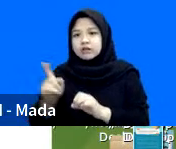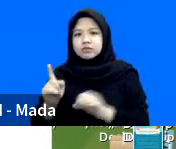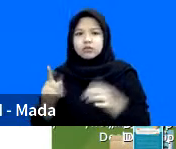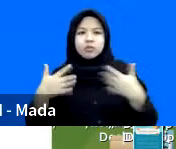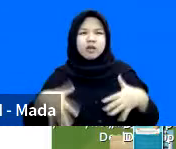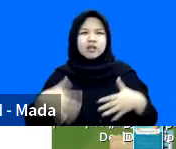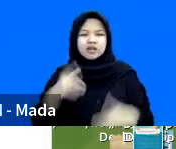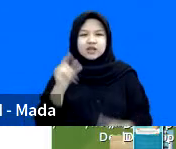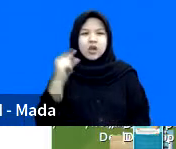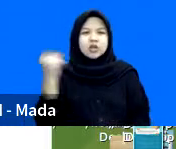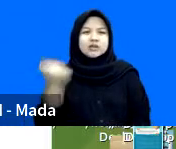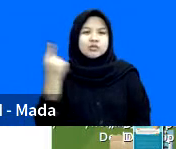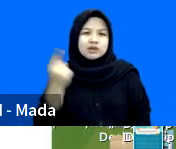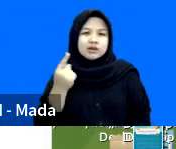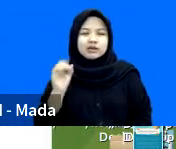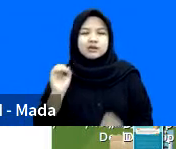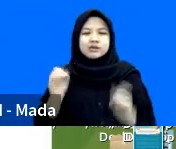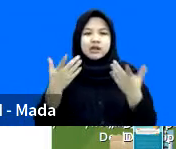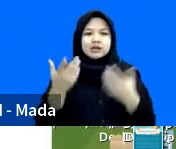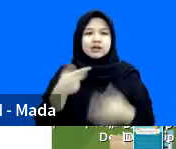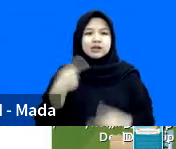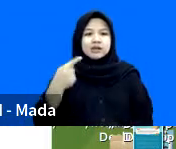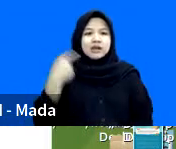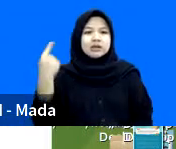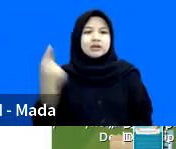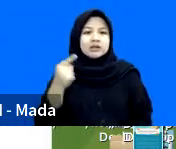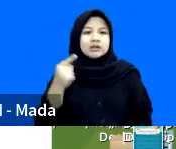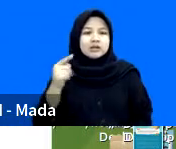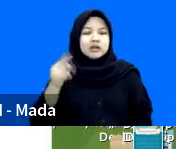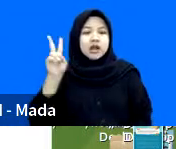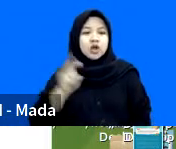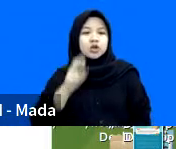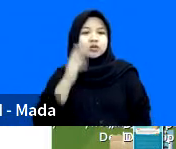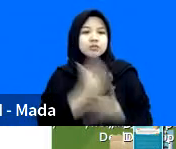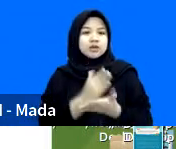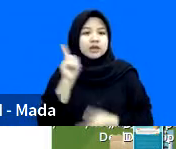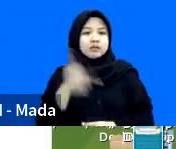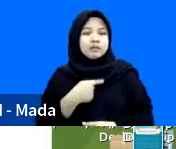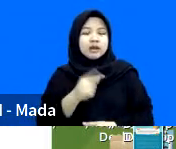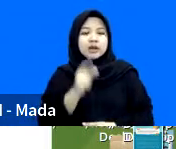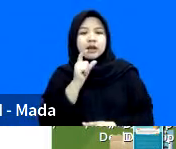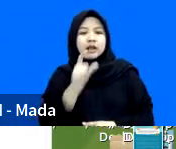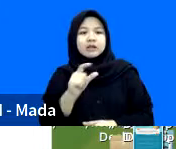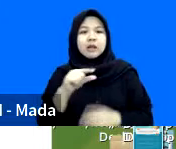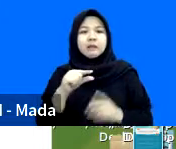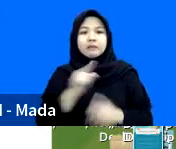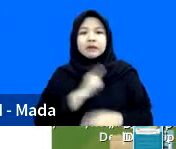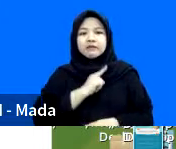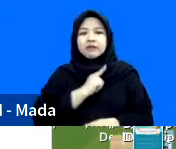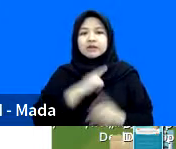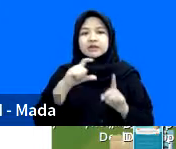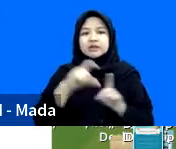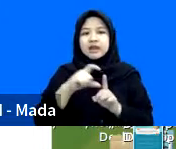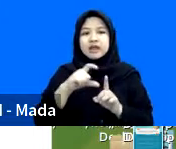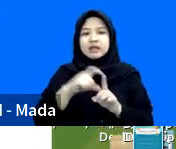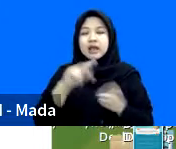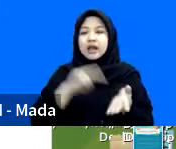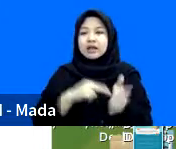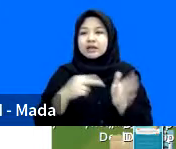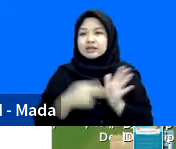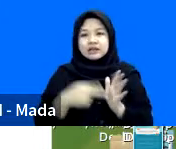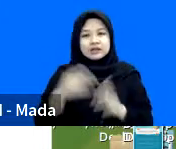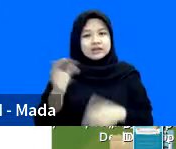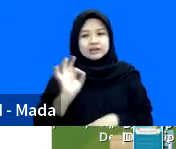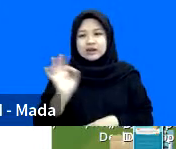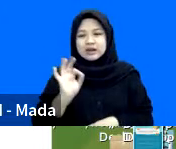us stop using the term data privacy, because in my opinion, it is a meaningless term. It means nothing, because it is like saying I want privacy, but